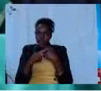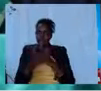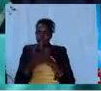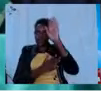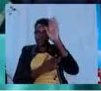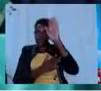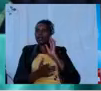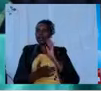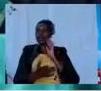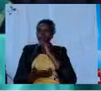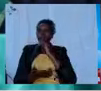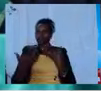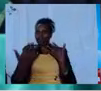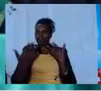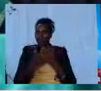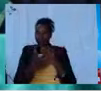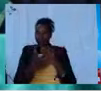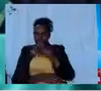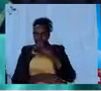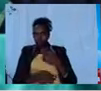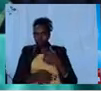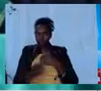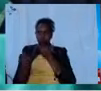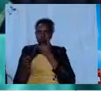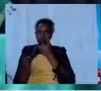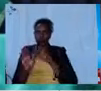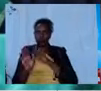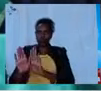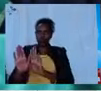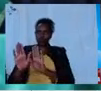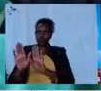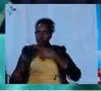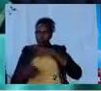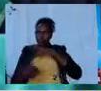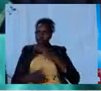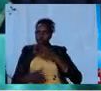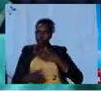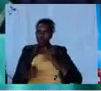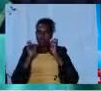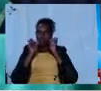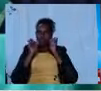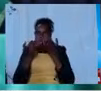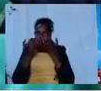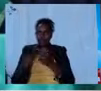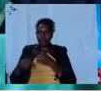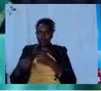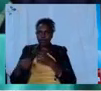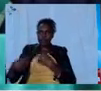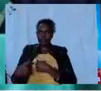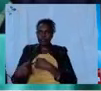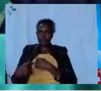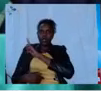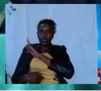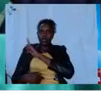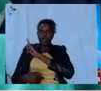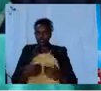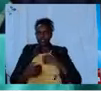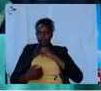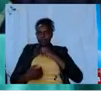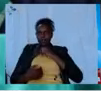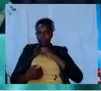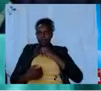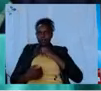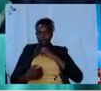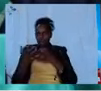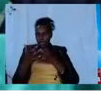but through your Son we approach your throne. We have done wrong and neglect to do right. Our sins weigh heavily on our hearts. Lord, have